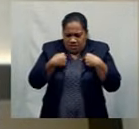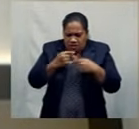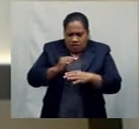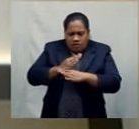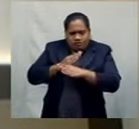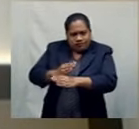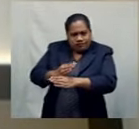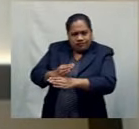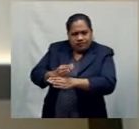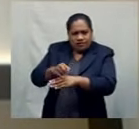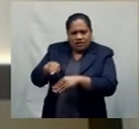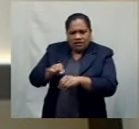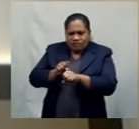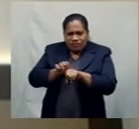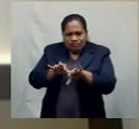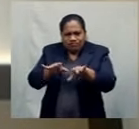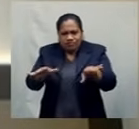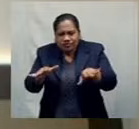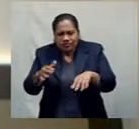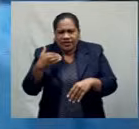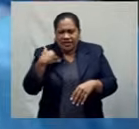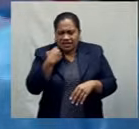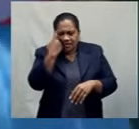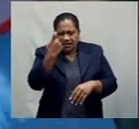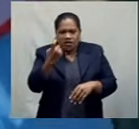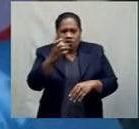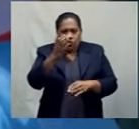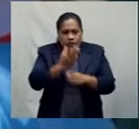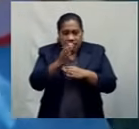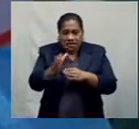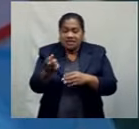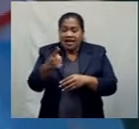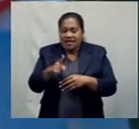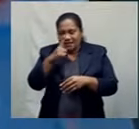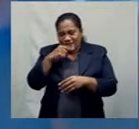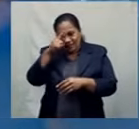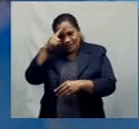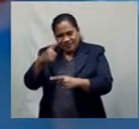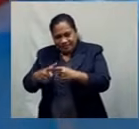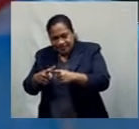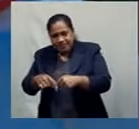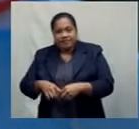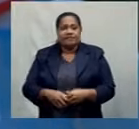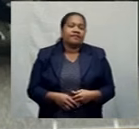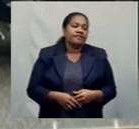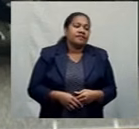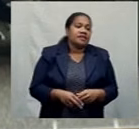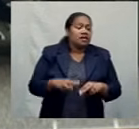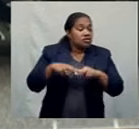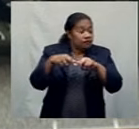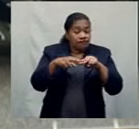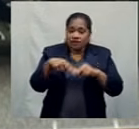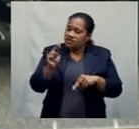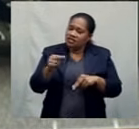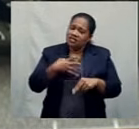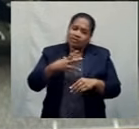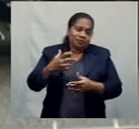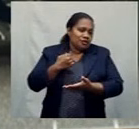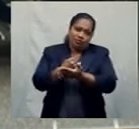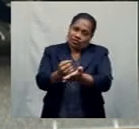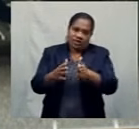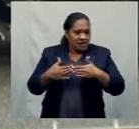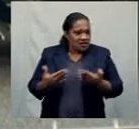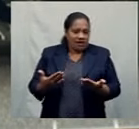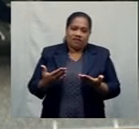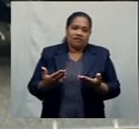happening, particularly for healthcare workers and amongst patients. The New Zealand health experts believe Fiji needs more support now than ever to